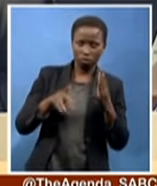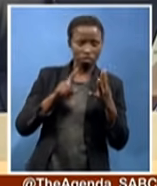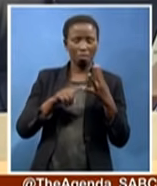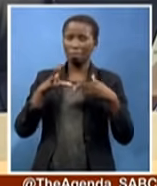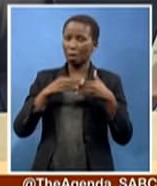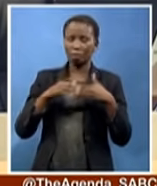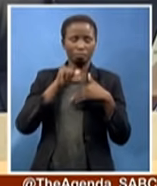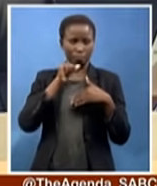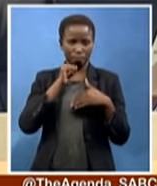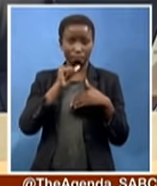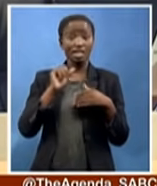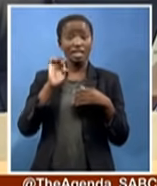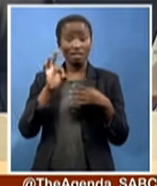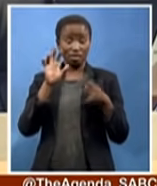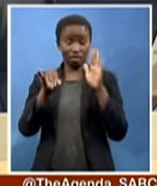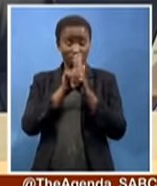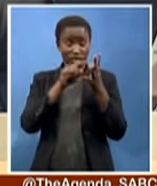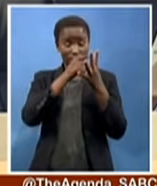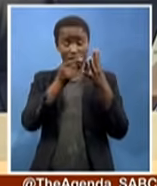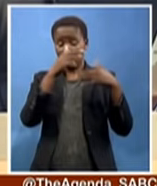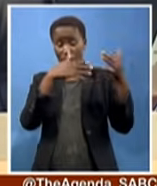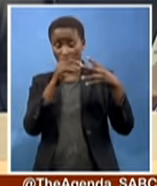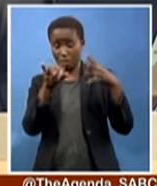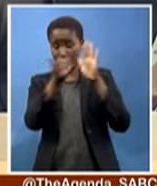or reported to be involved in corruption.